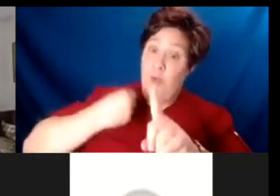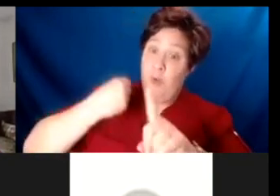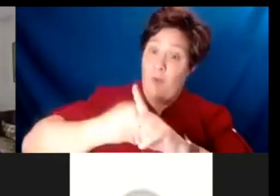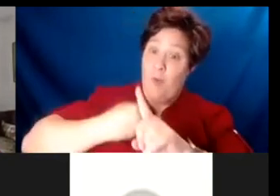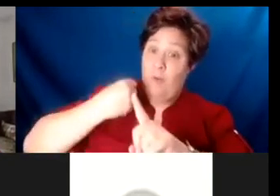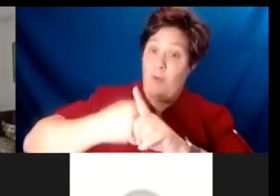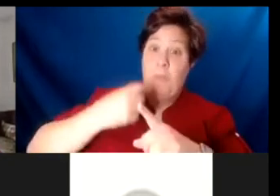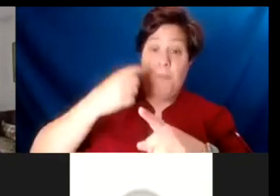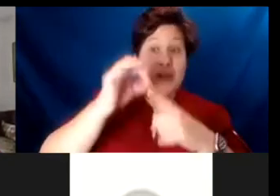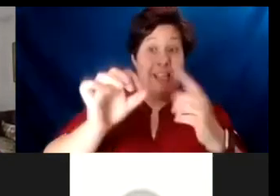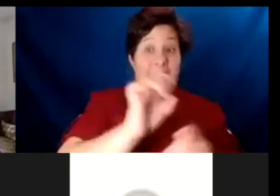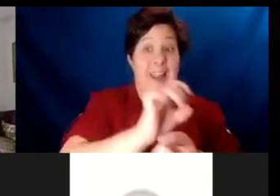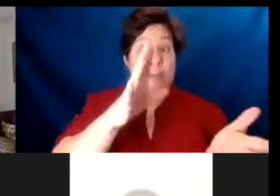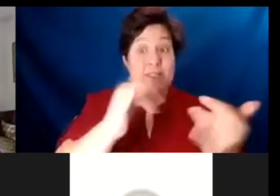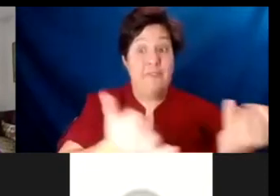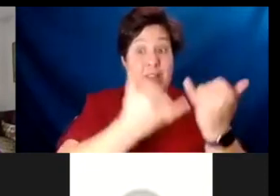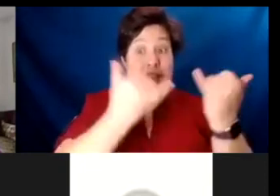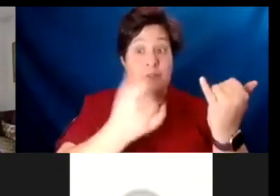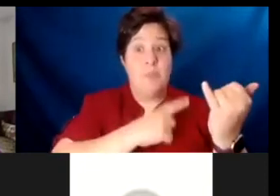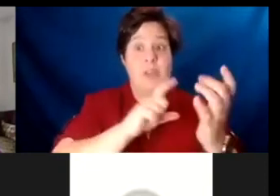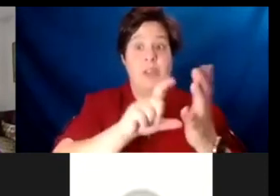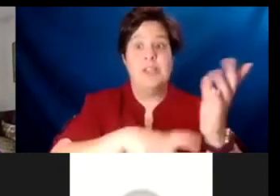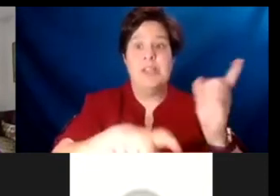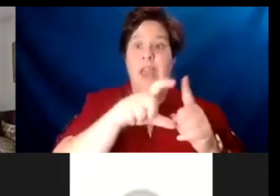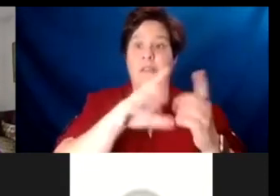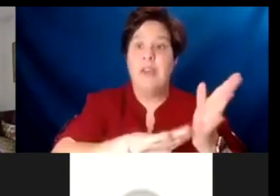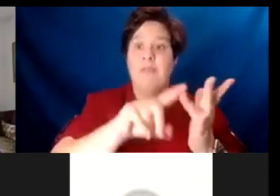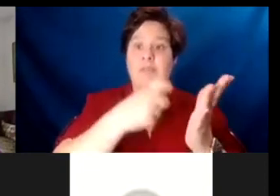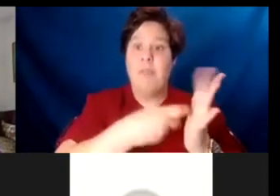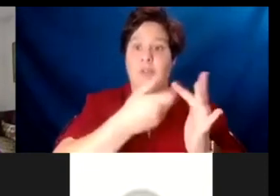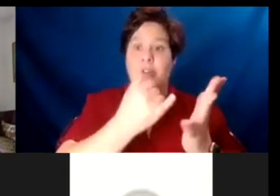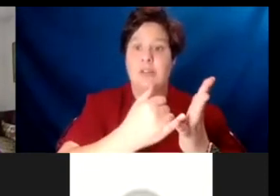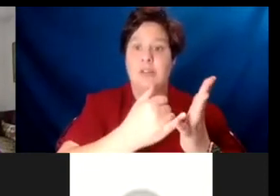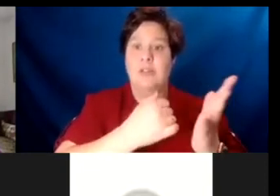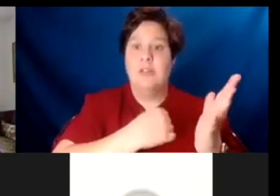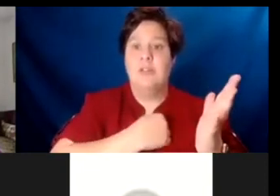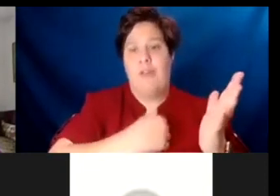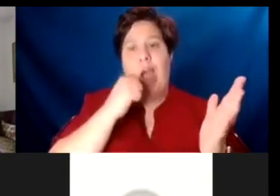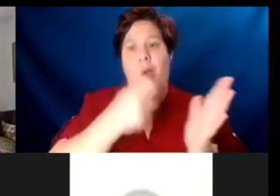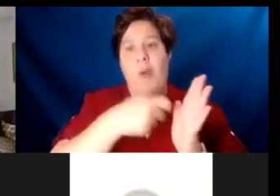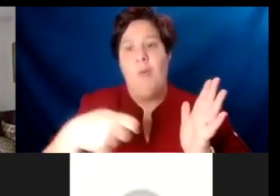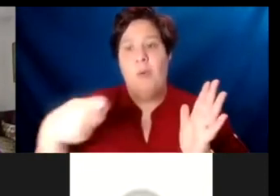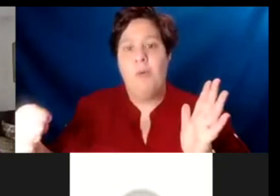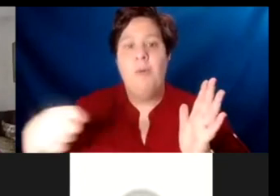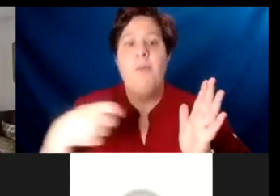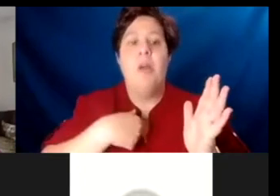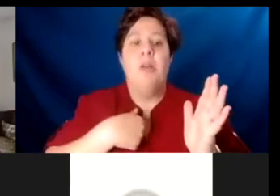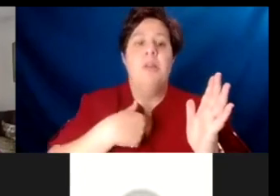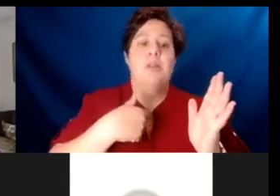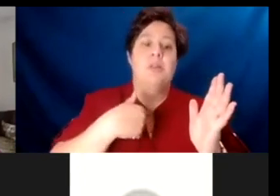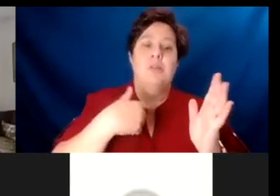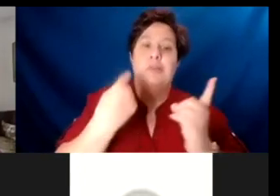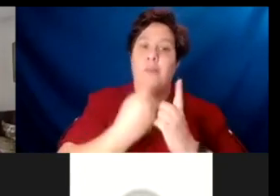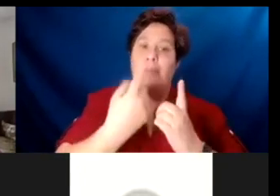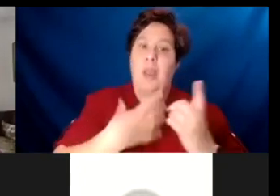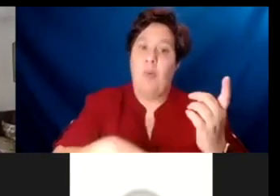particular liberty, because David Morris, when he said, you know, sorry, I'm talking a lot, I know, but it's just something I'd like to